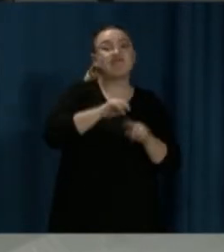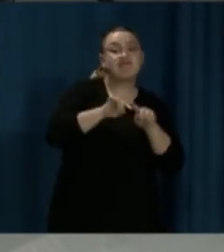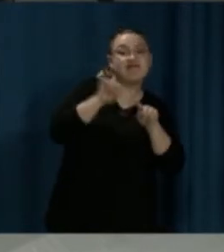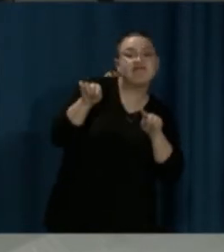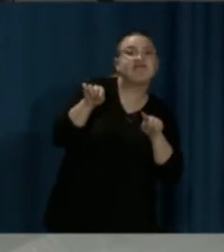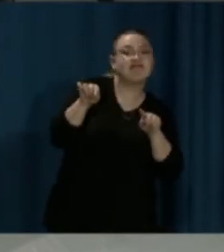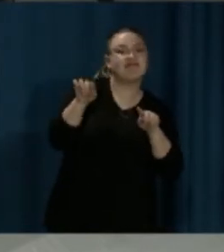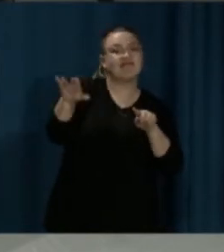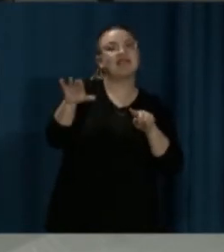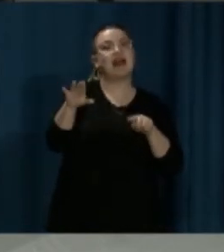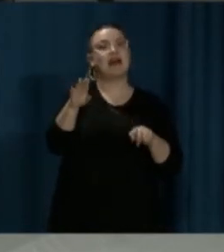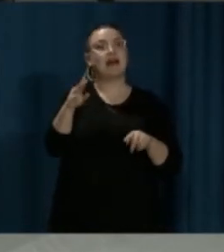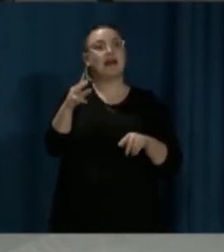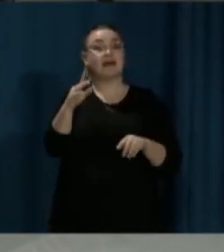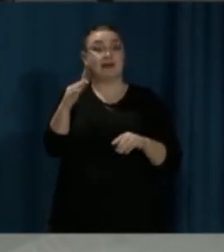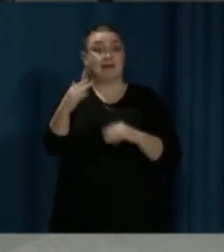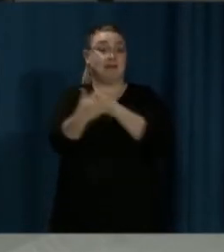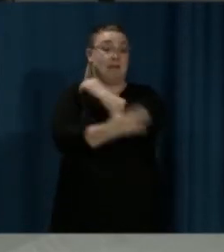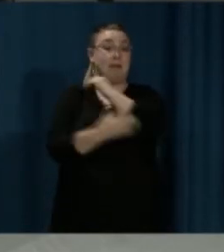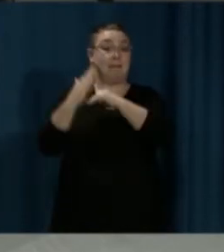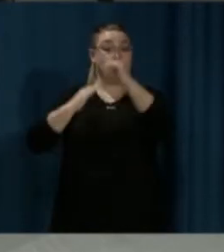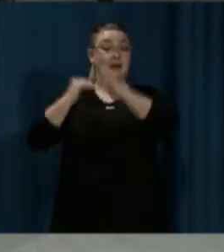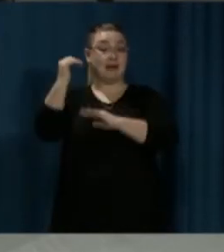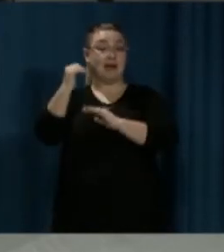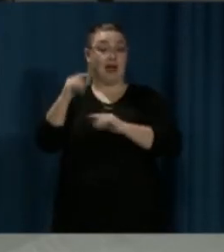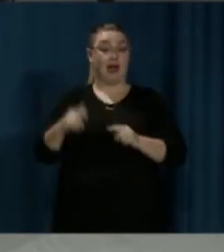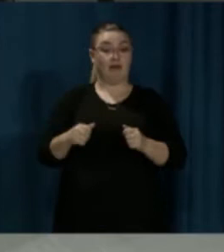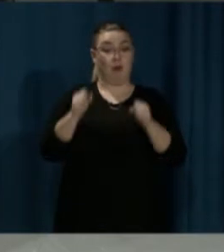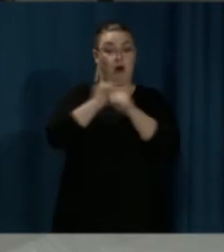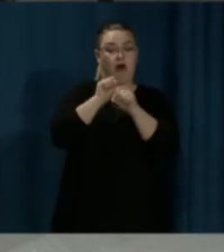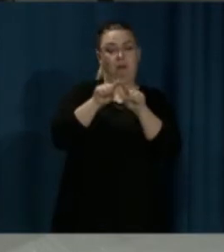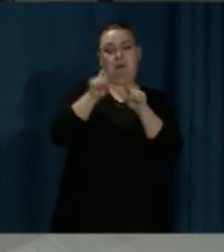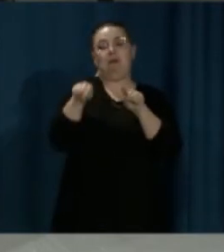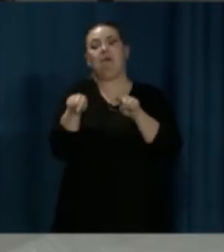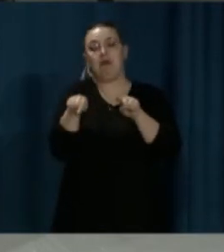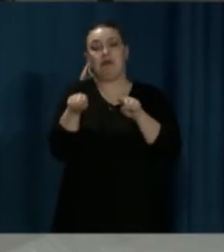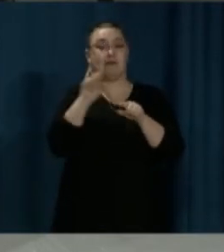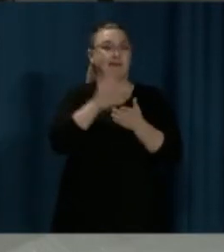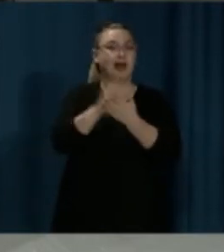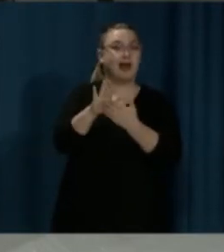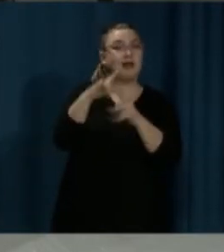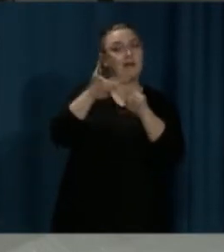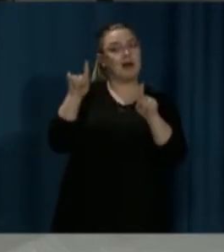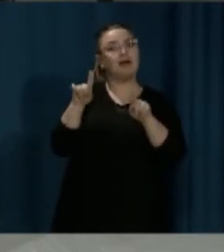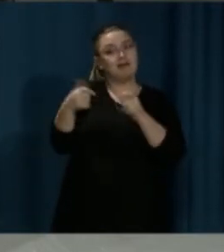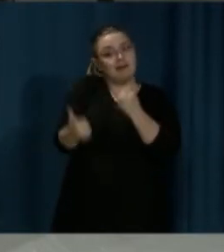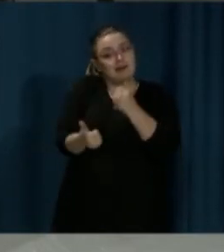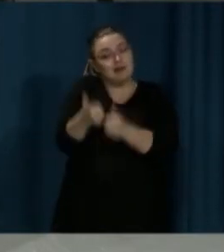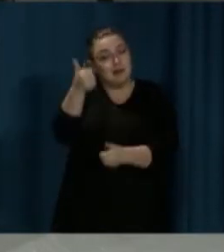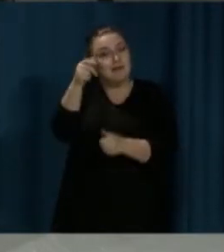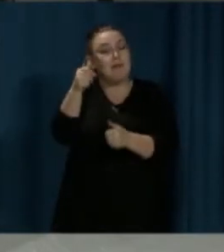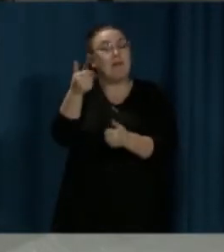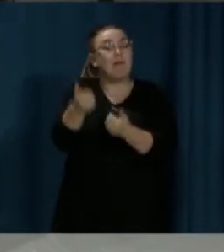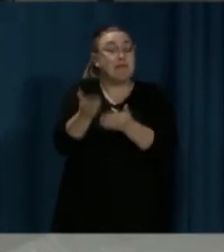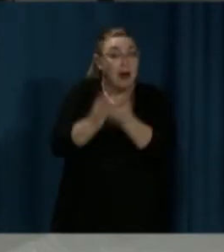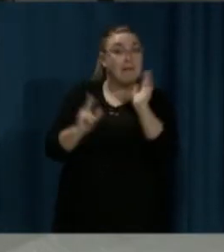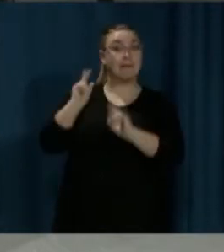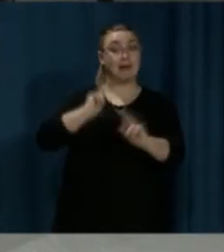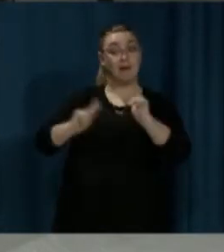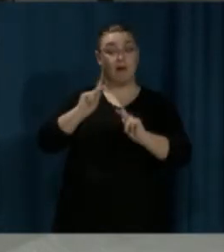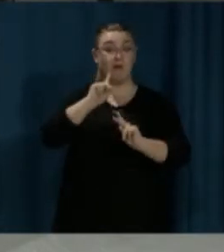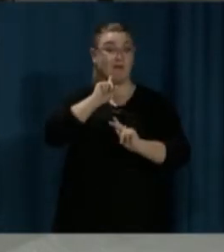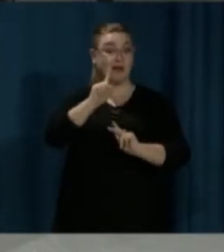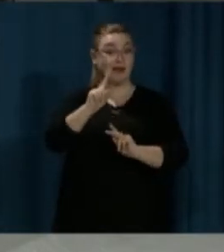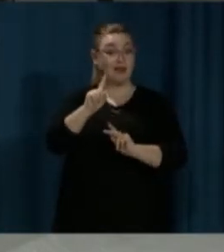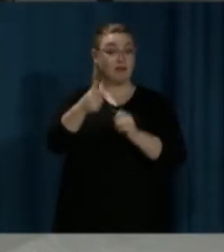inconvenience, but I didn't think about what a large county I'm in and how that could be challenging. So it's possible other states have multiple